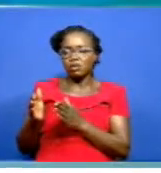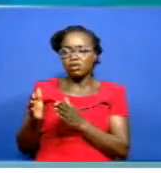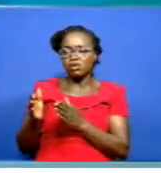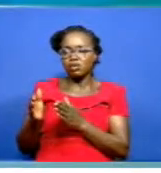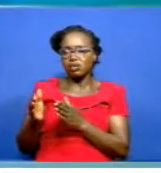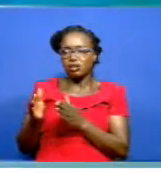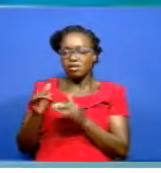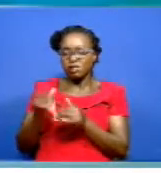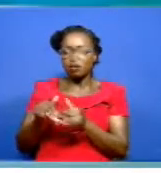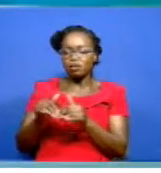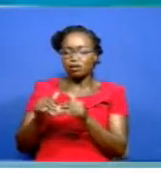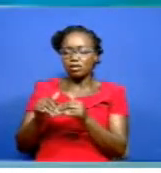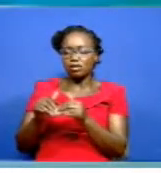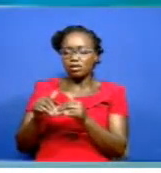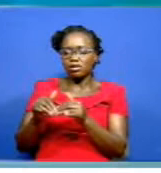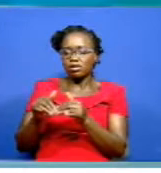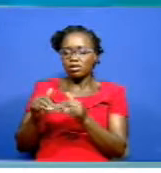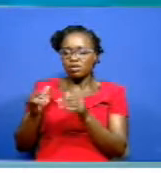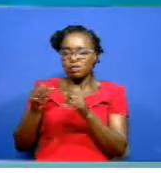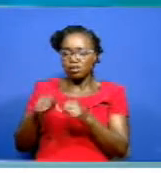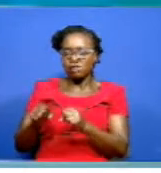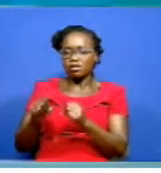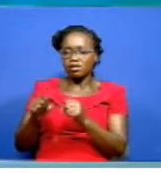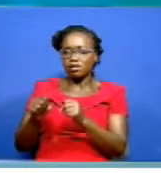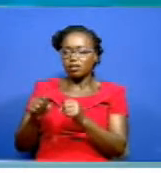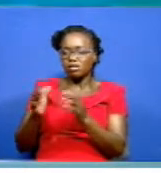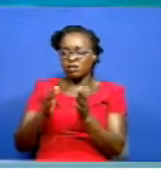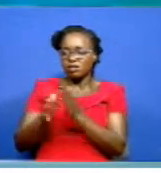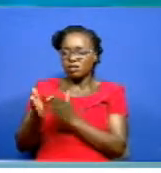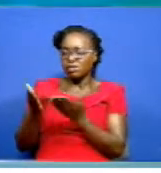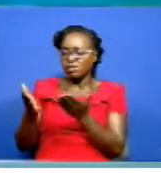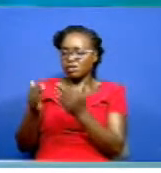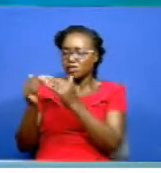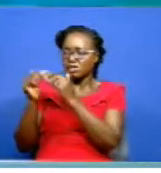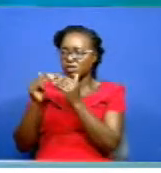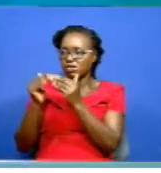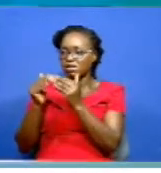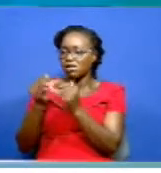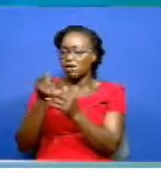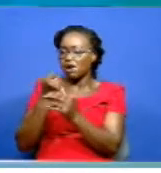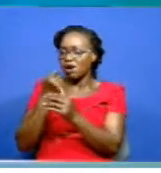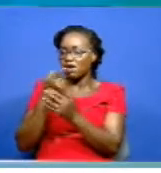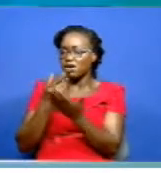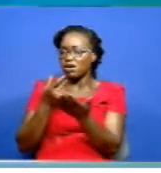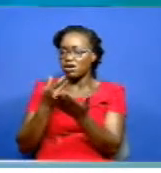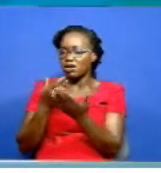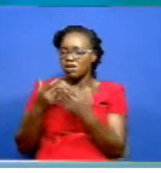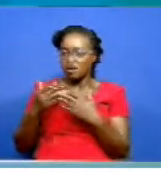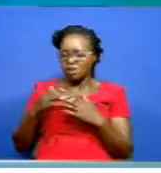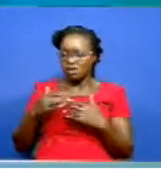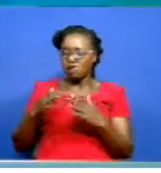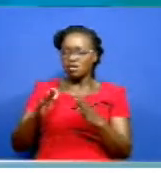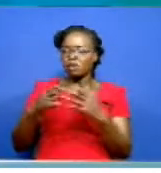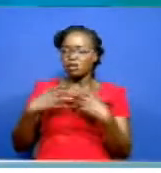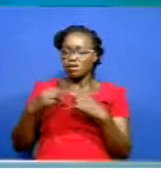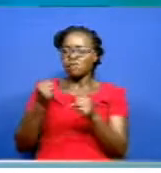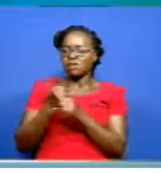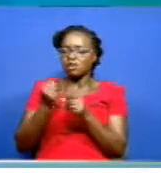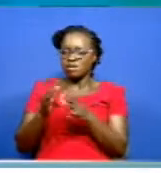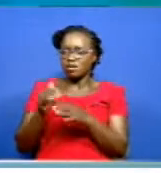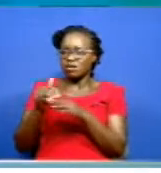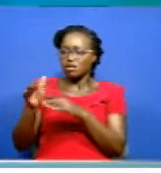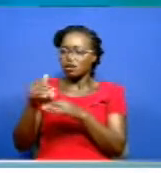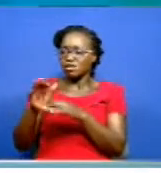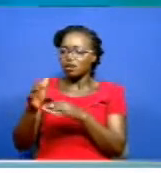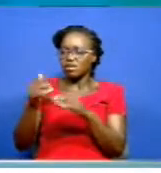following the deployment plan which is in place, and because of the limited number of doses, we don't want to leave our health workers out there. They're the